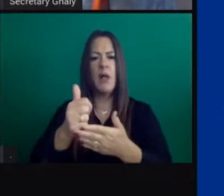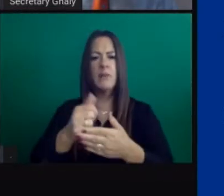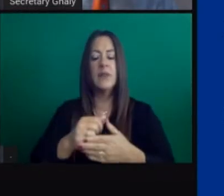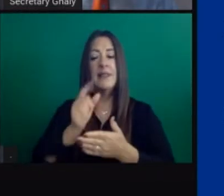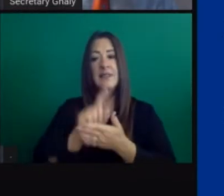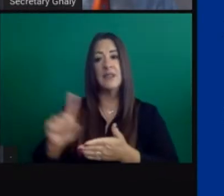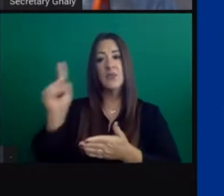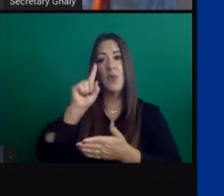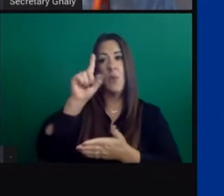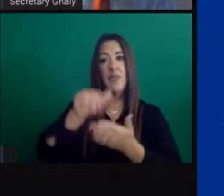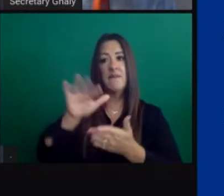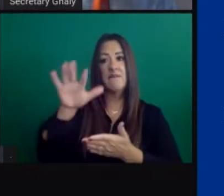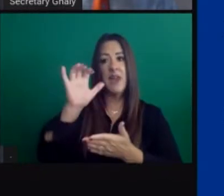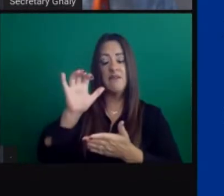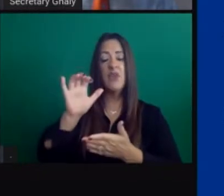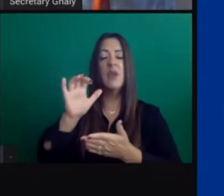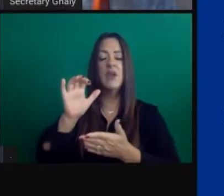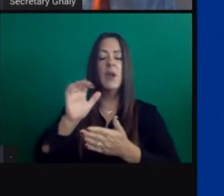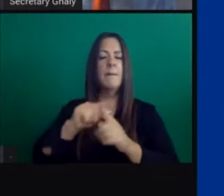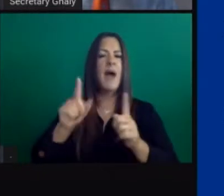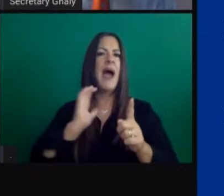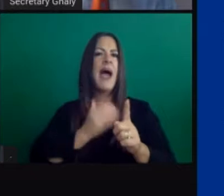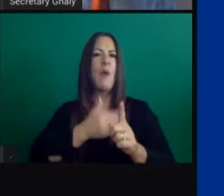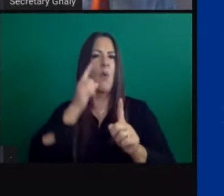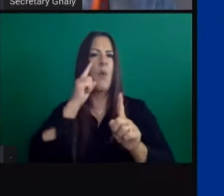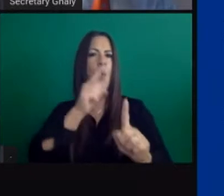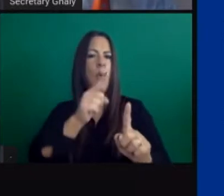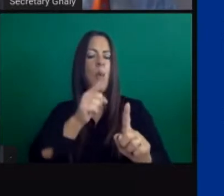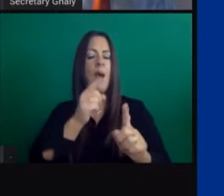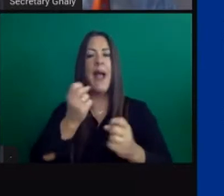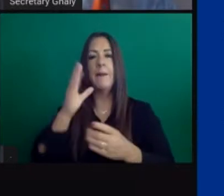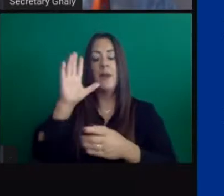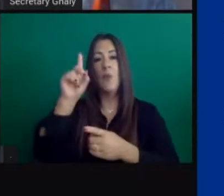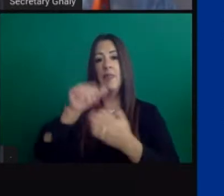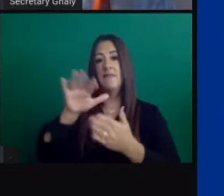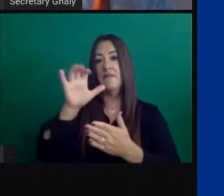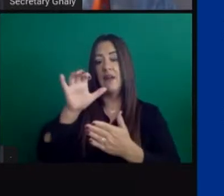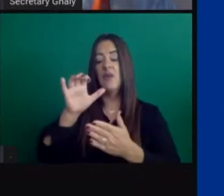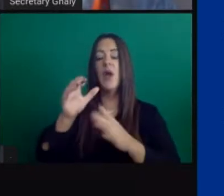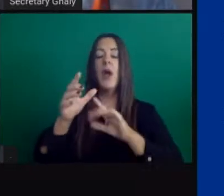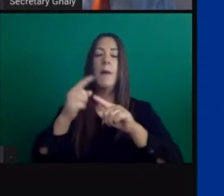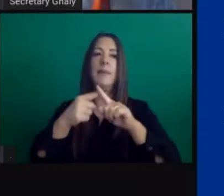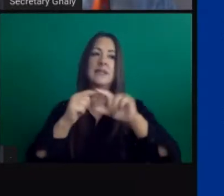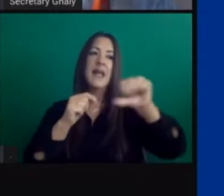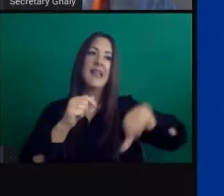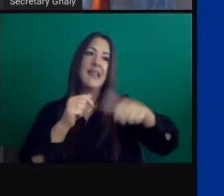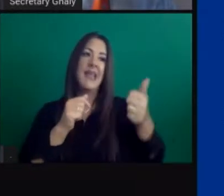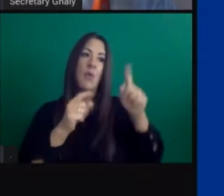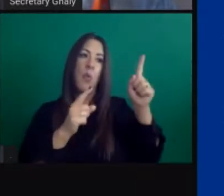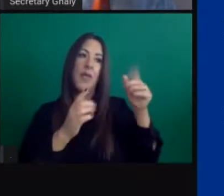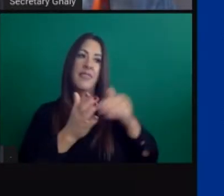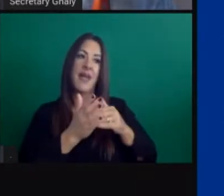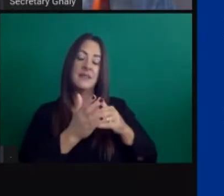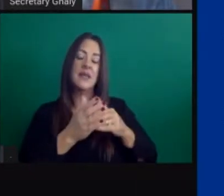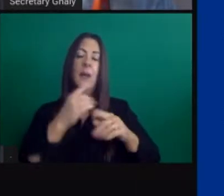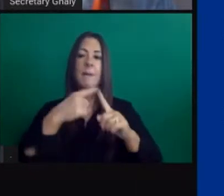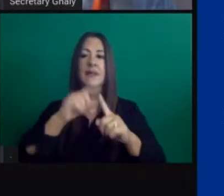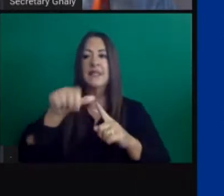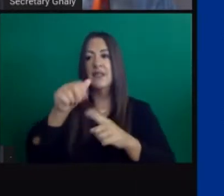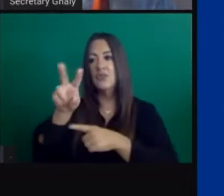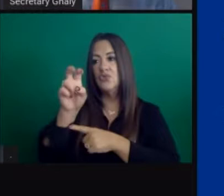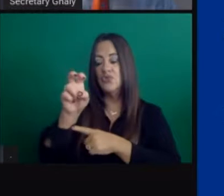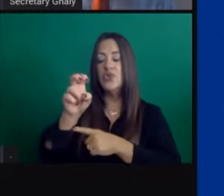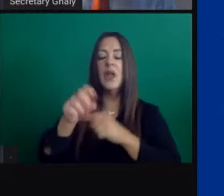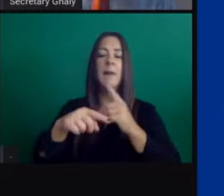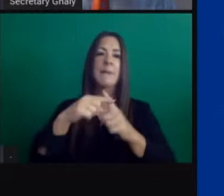week. Goal is to continue to reach that sort of additional 1,000 total, get to 2,000 this week with an additional